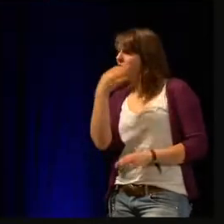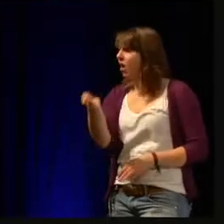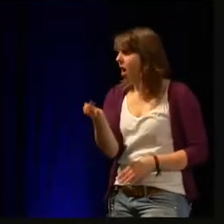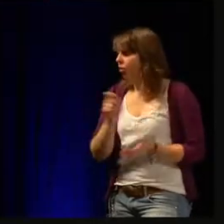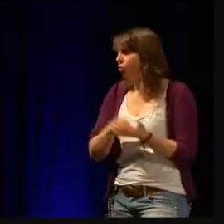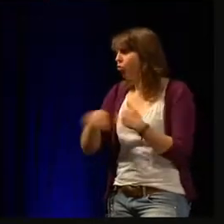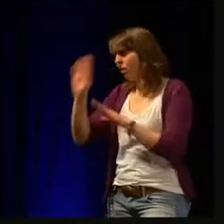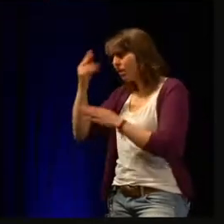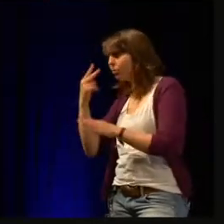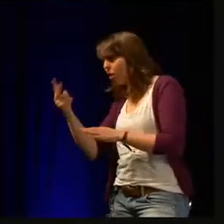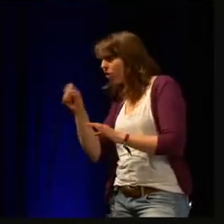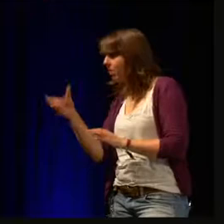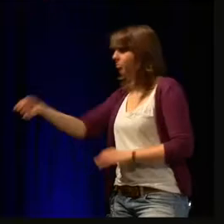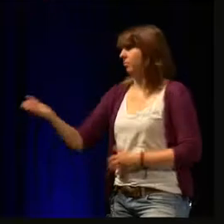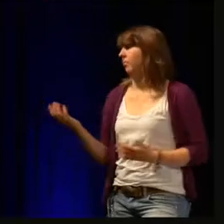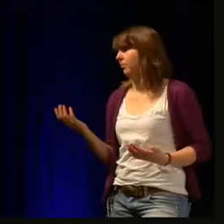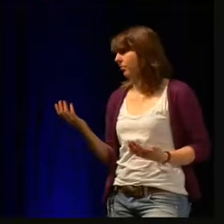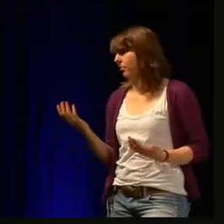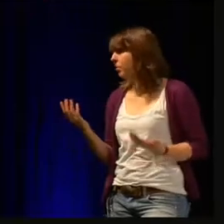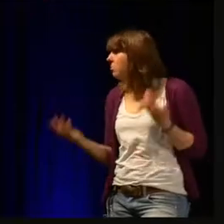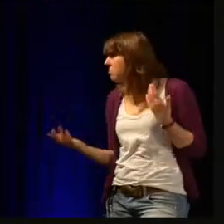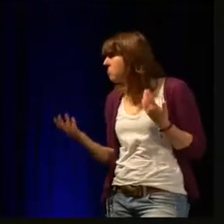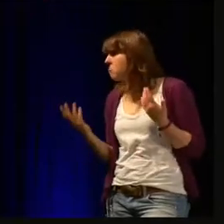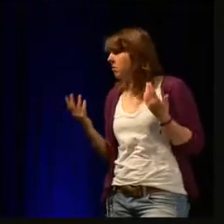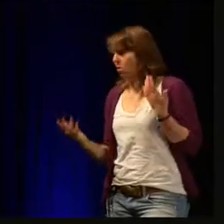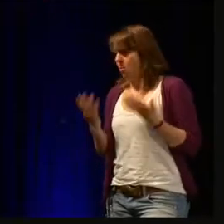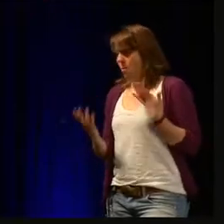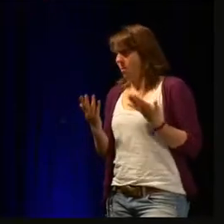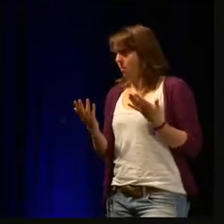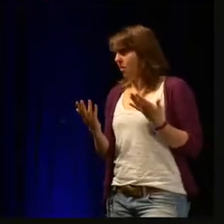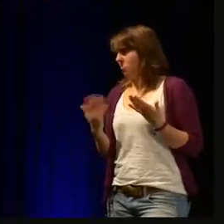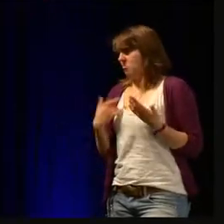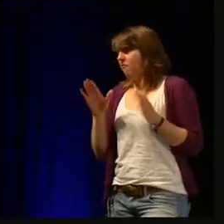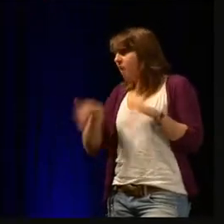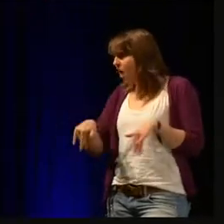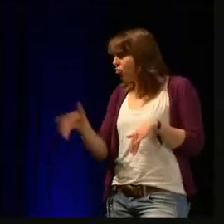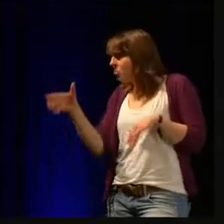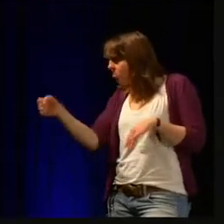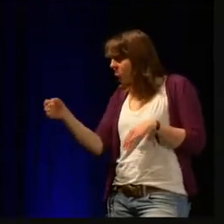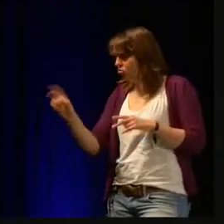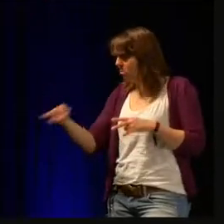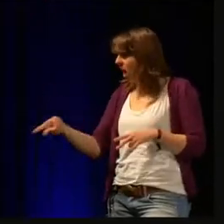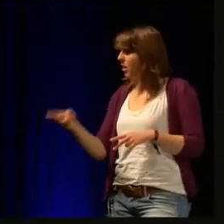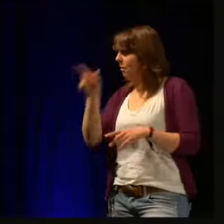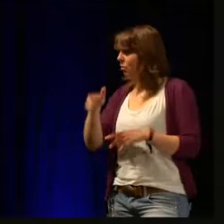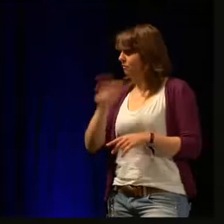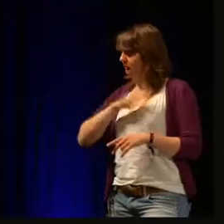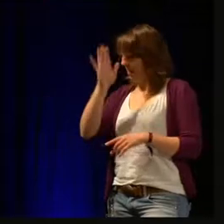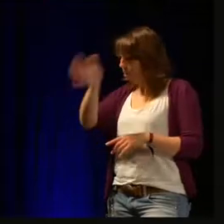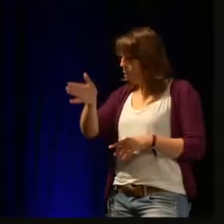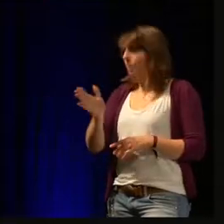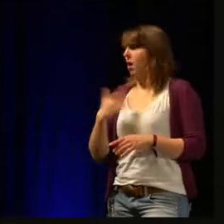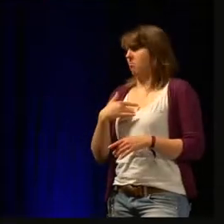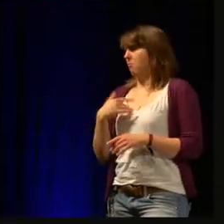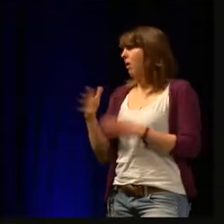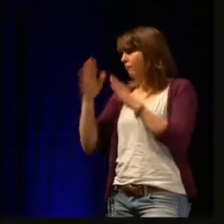if an employer can detect or predict whether or not a employee is homosexual or not, and